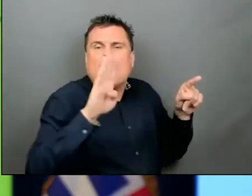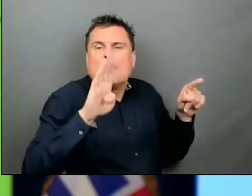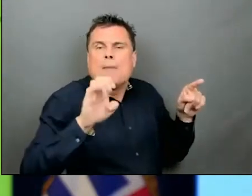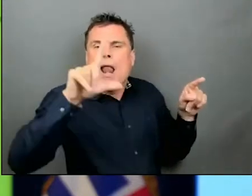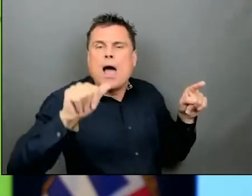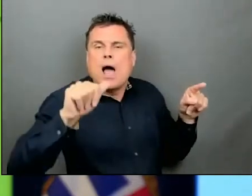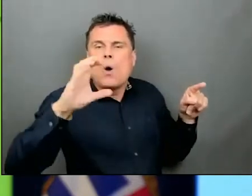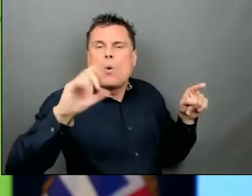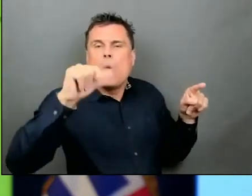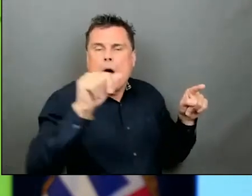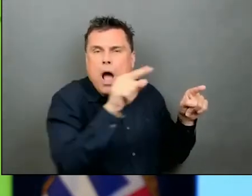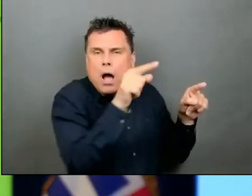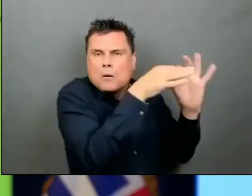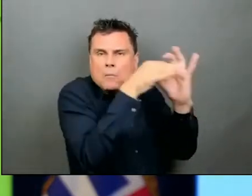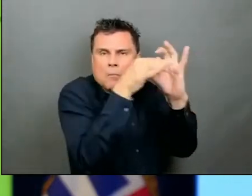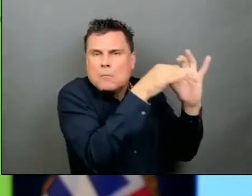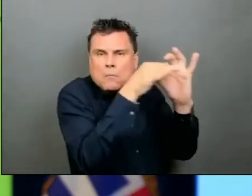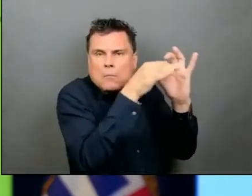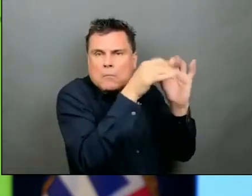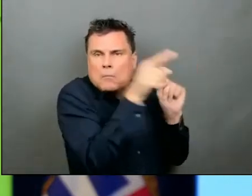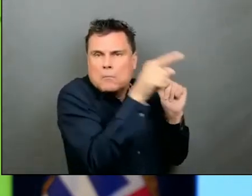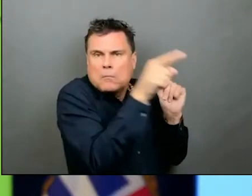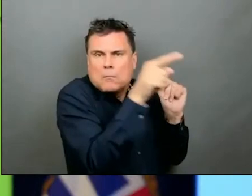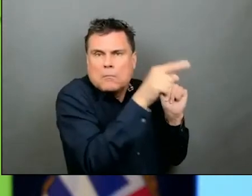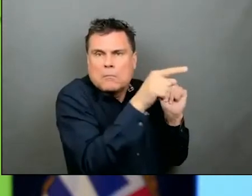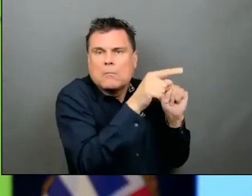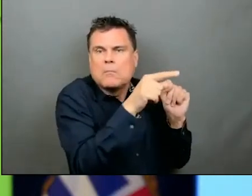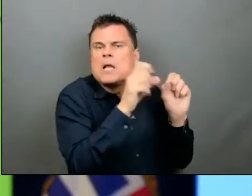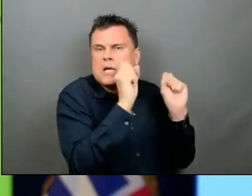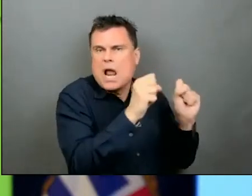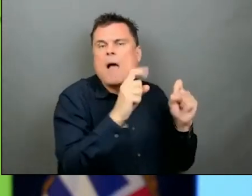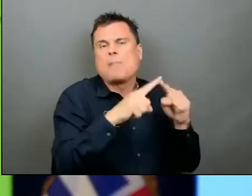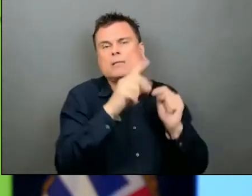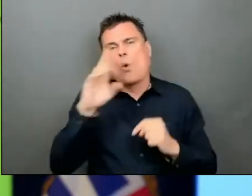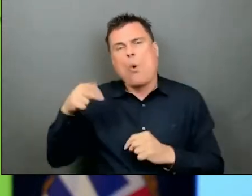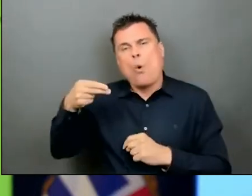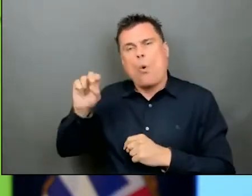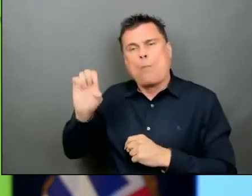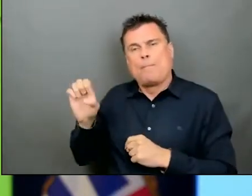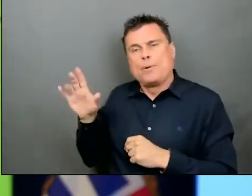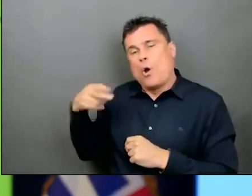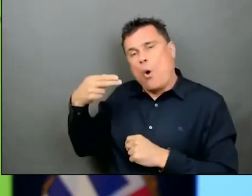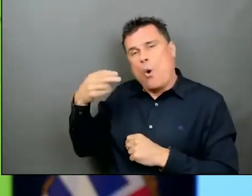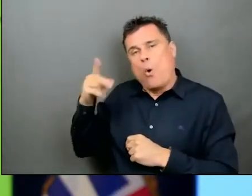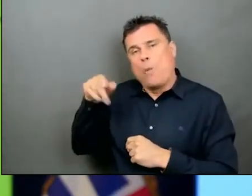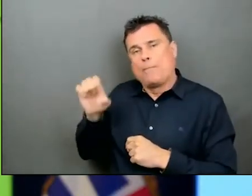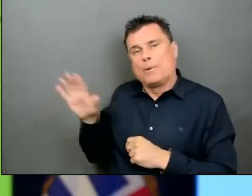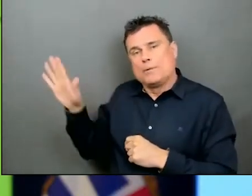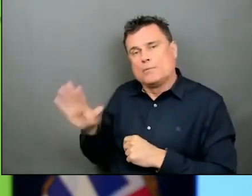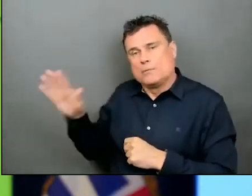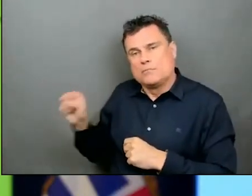Hope. Details on this are available in the news release and on the COVID-19 website.